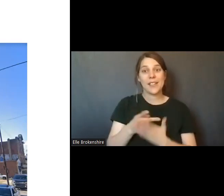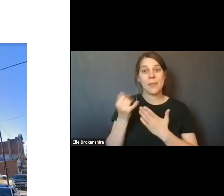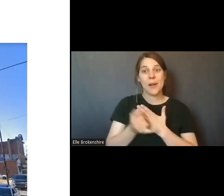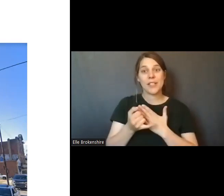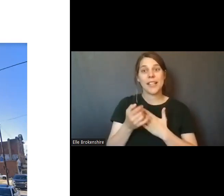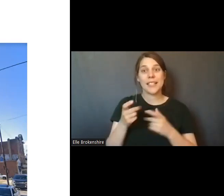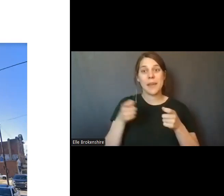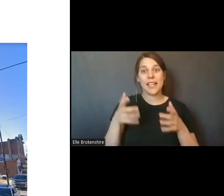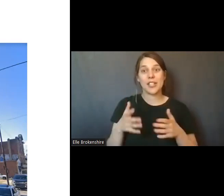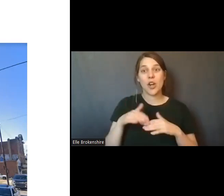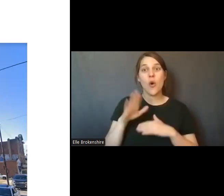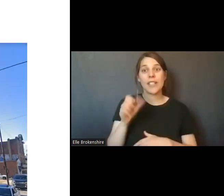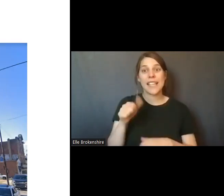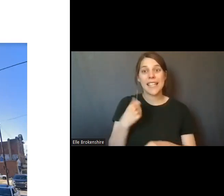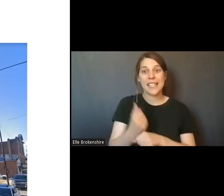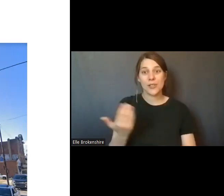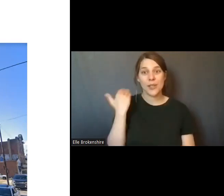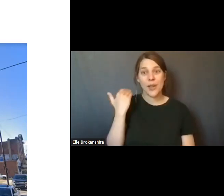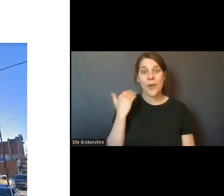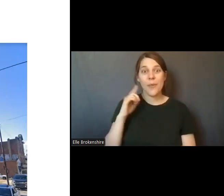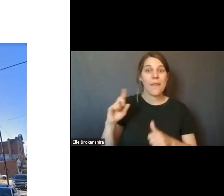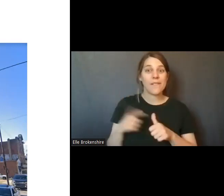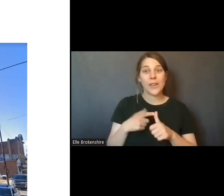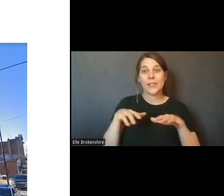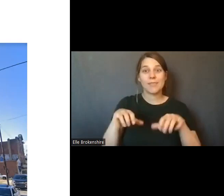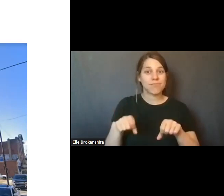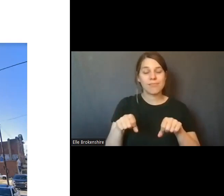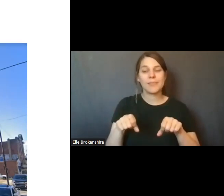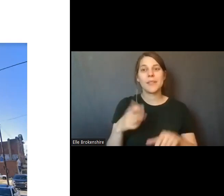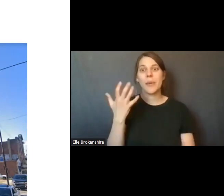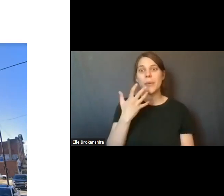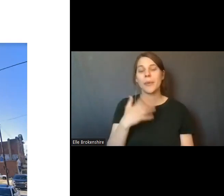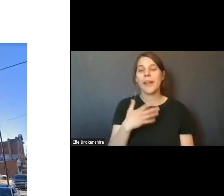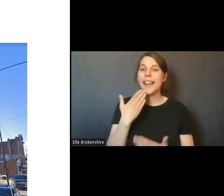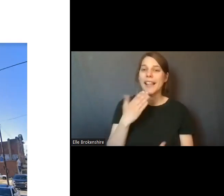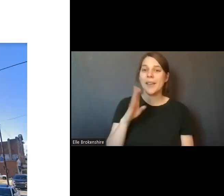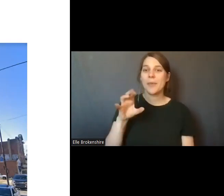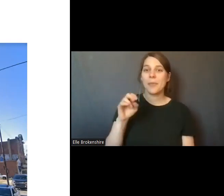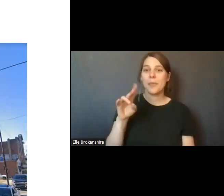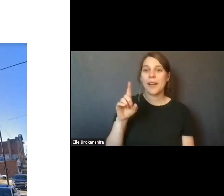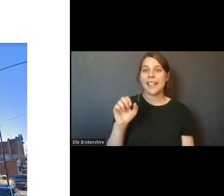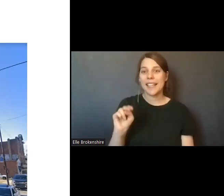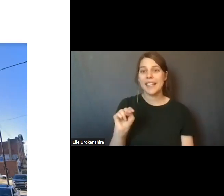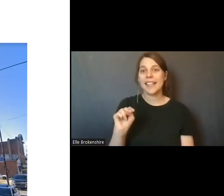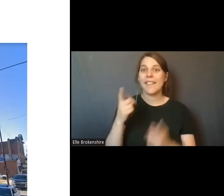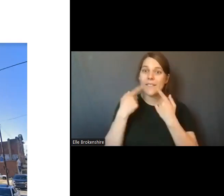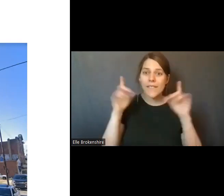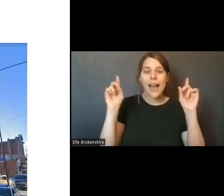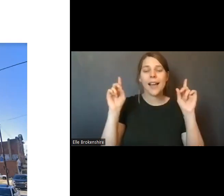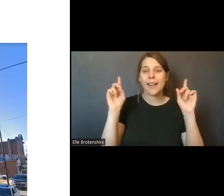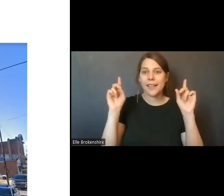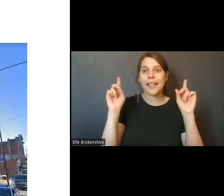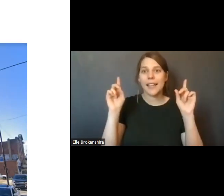ago when we first acquired it. So Brandon, thank you for bringing it to fruition in a way I couldn't.